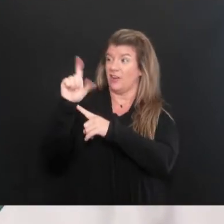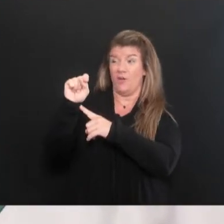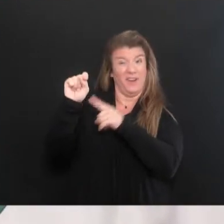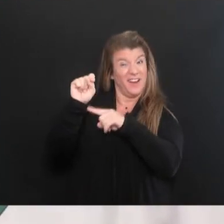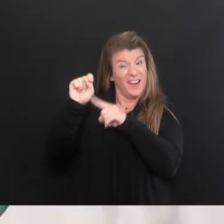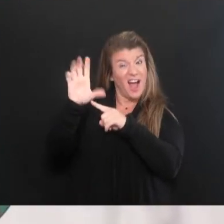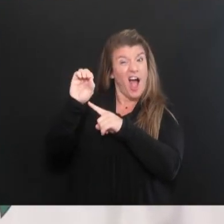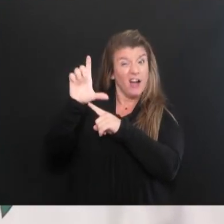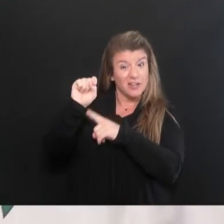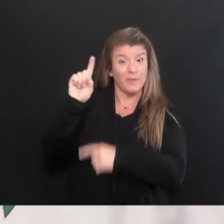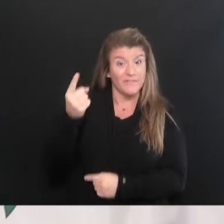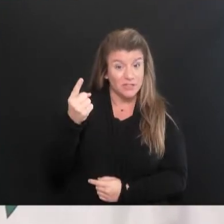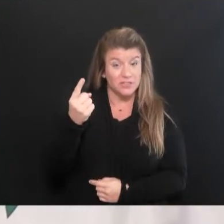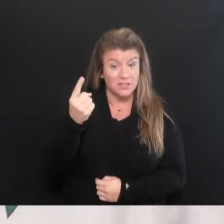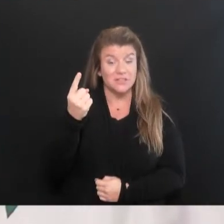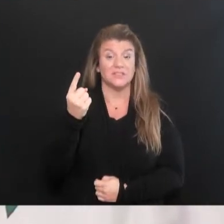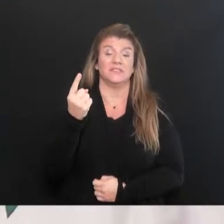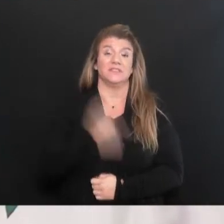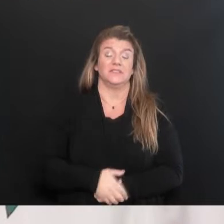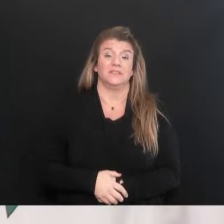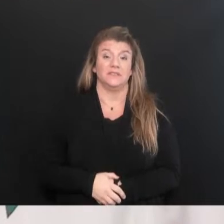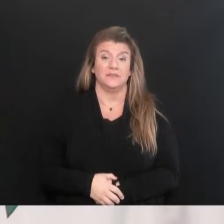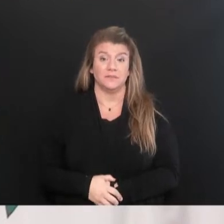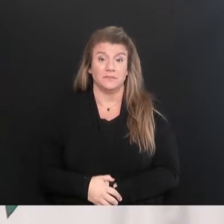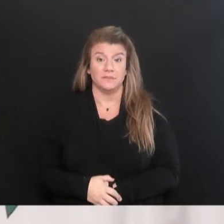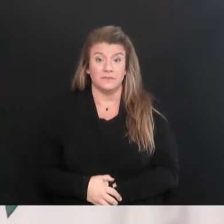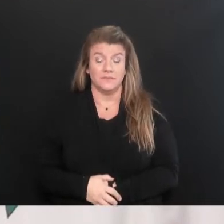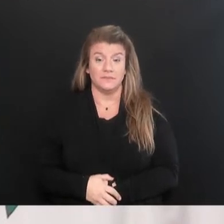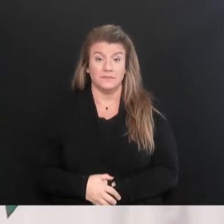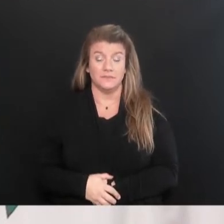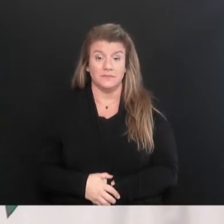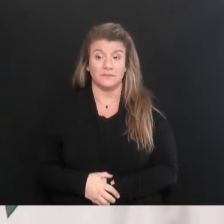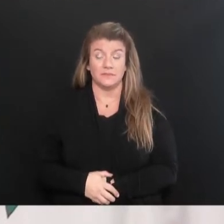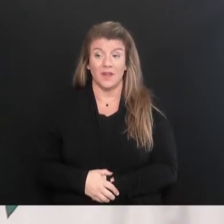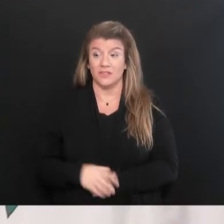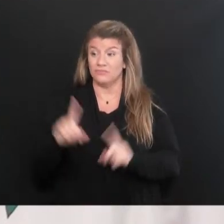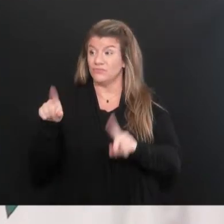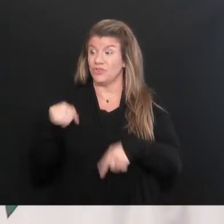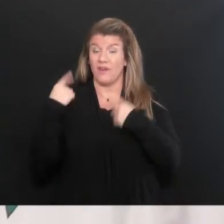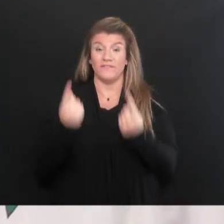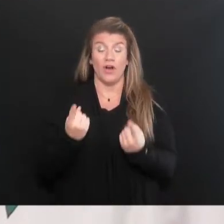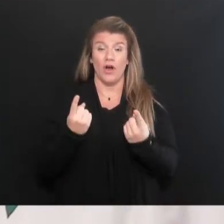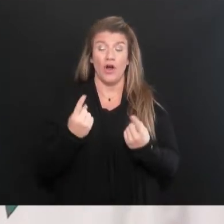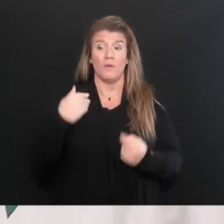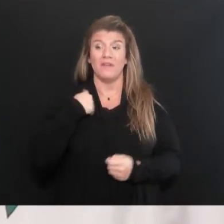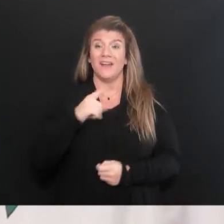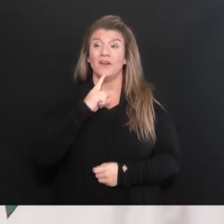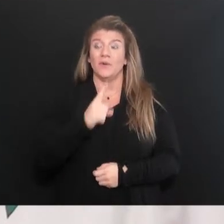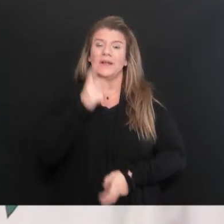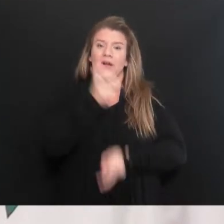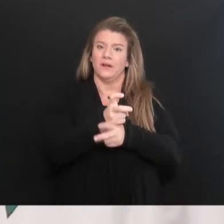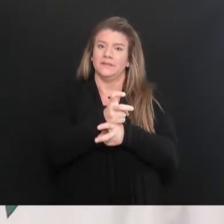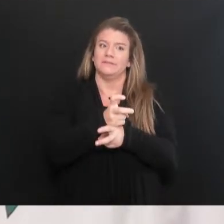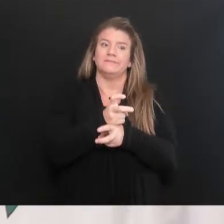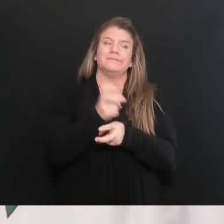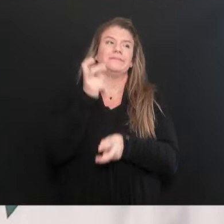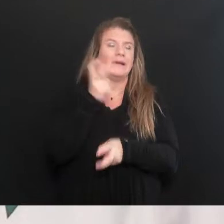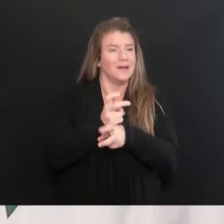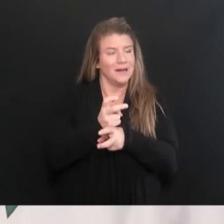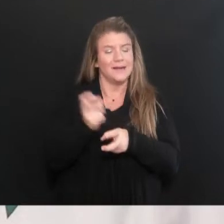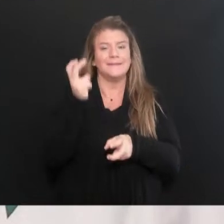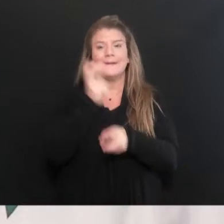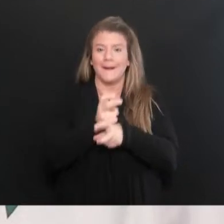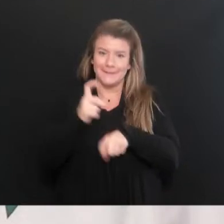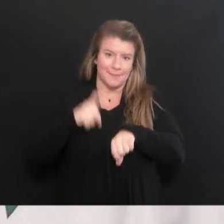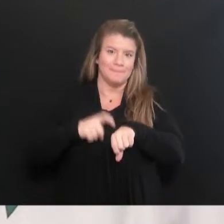1st. You know, we've been through a tough go of it. You'll see as I